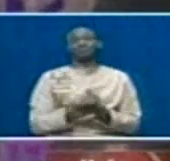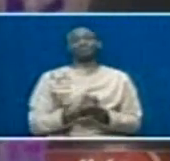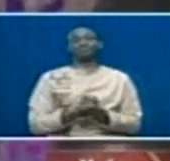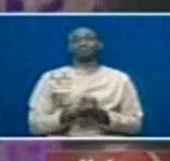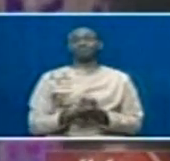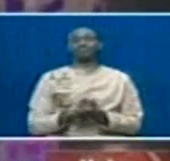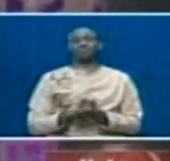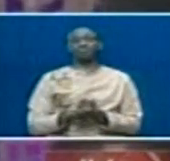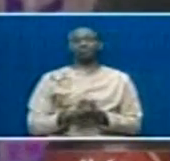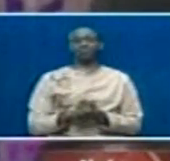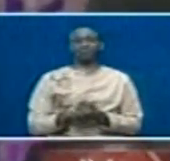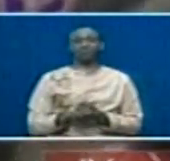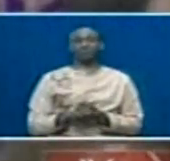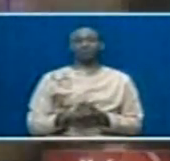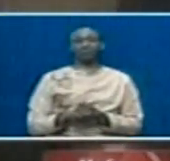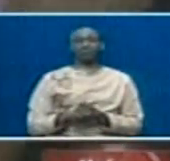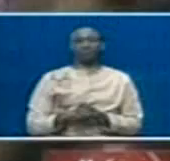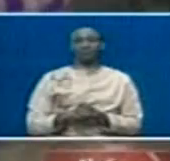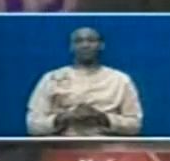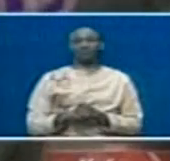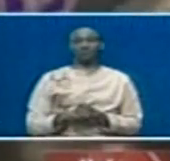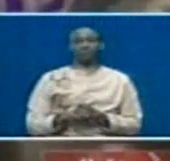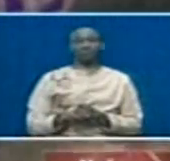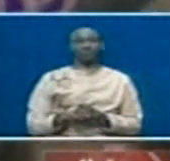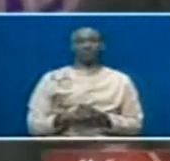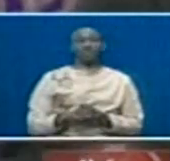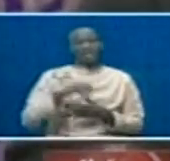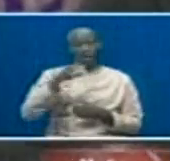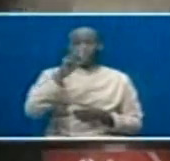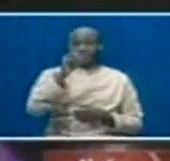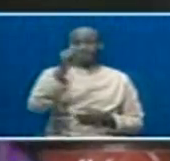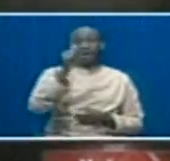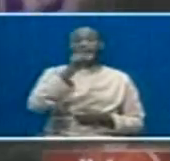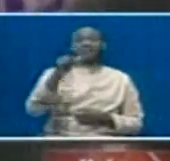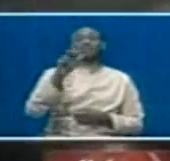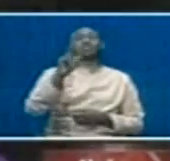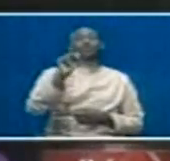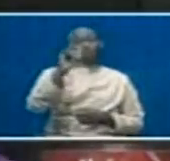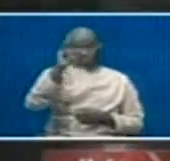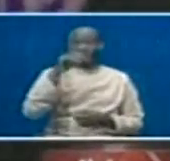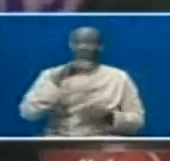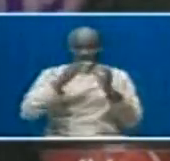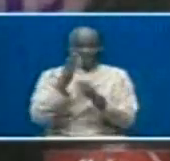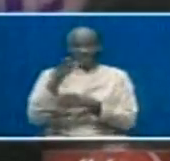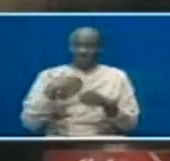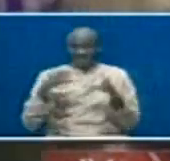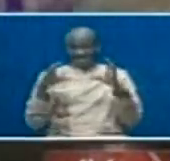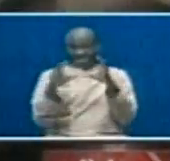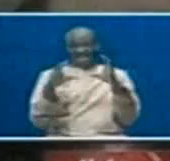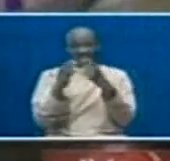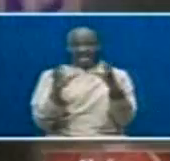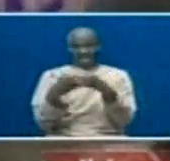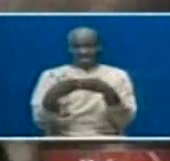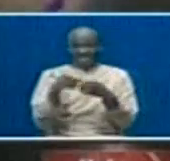Mm. That's where we the Mazrui family come. The well, clan. The clan comes from Takaungu, really.